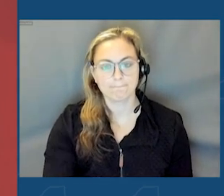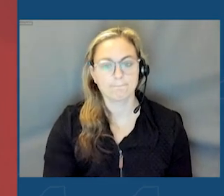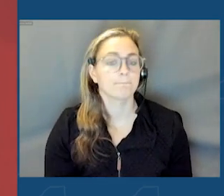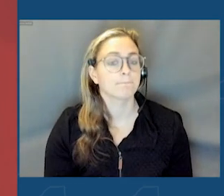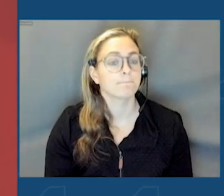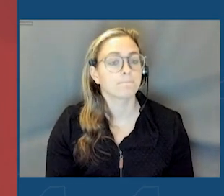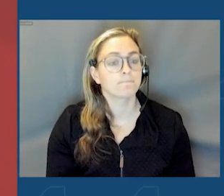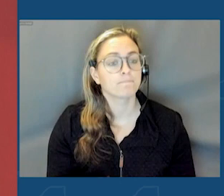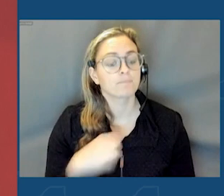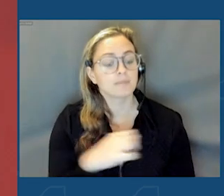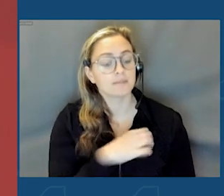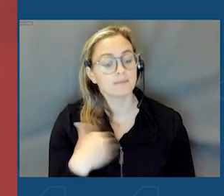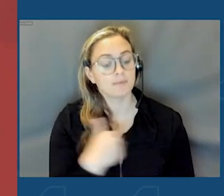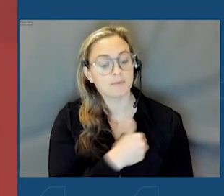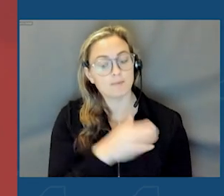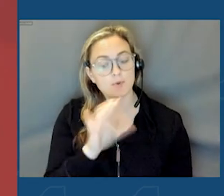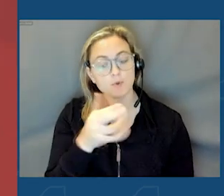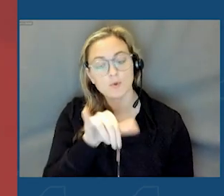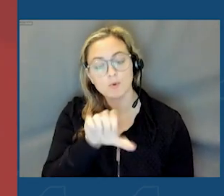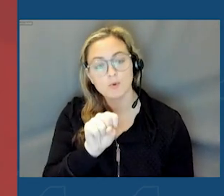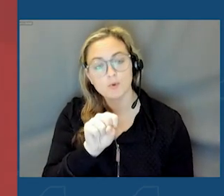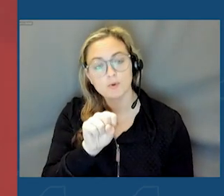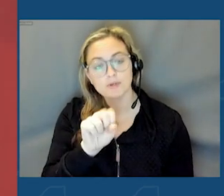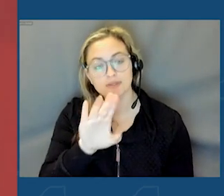Assemblymember Chris Ekus.